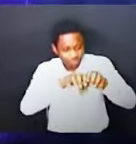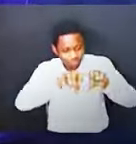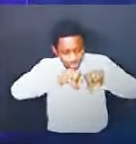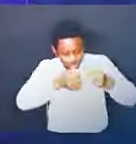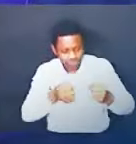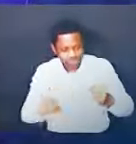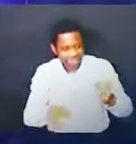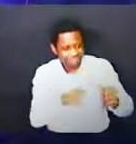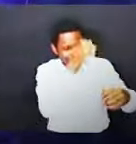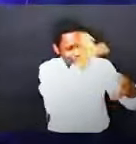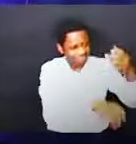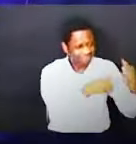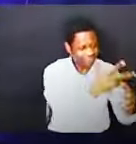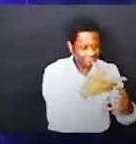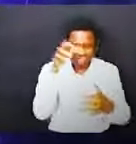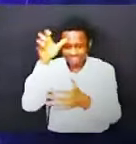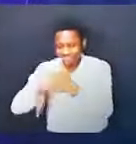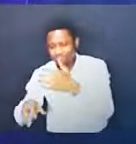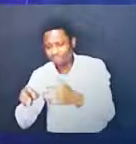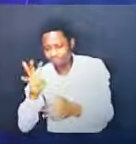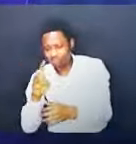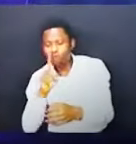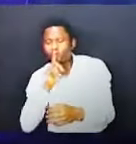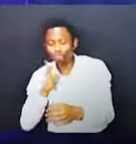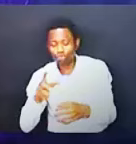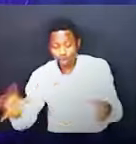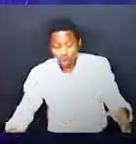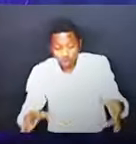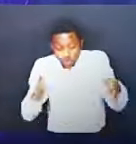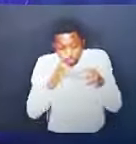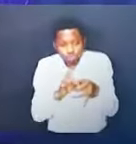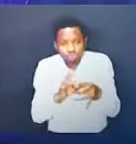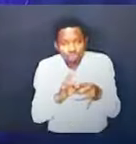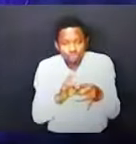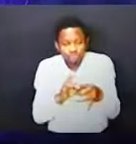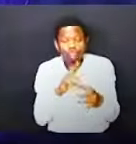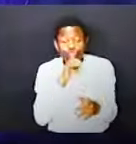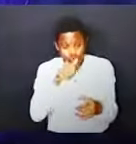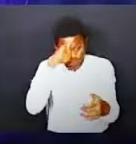when he wrote to the Ephesians, it was not without chapters.